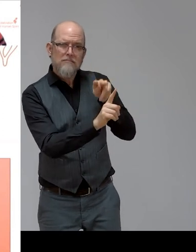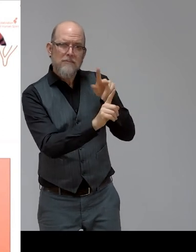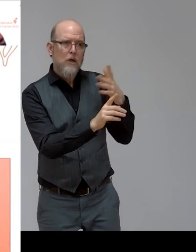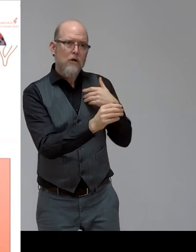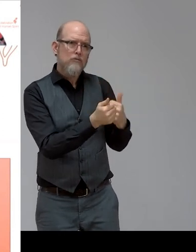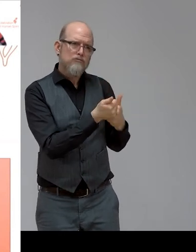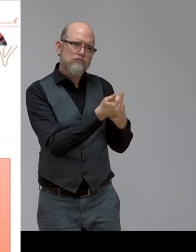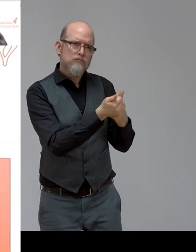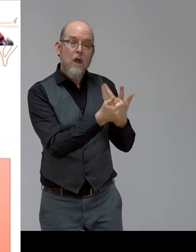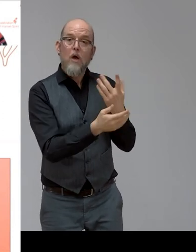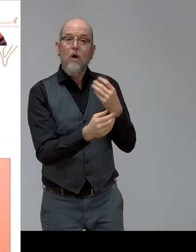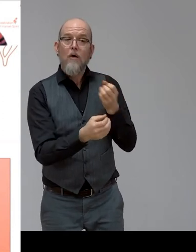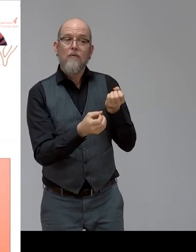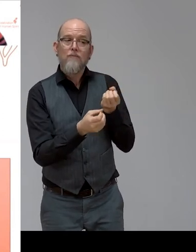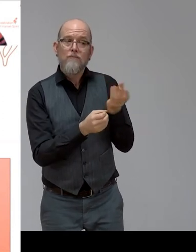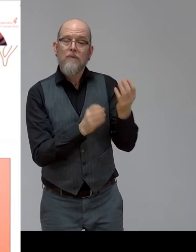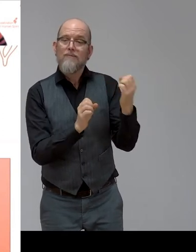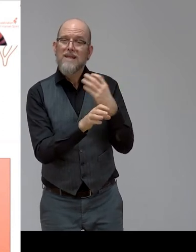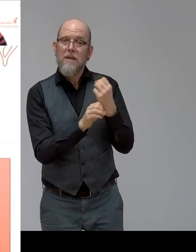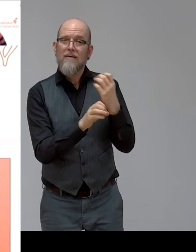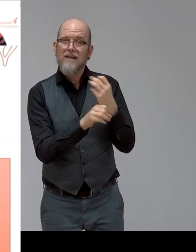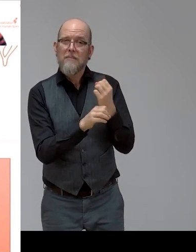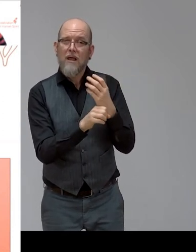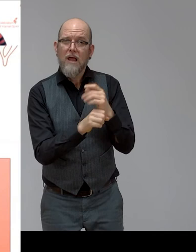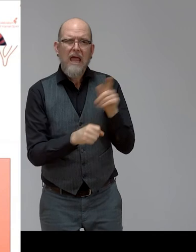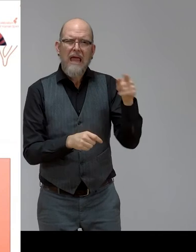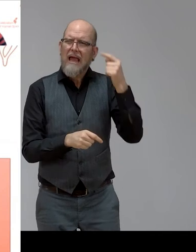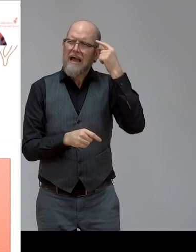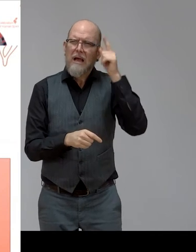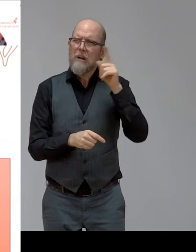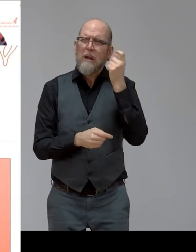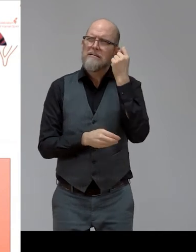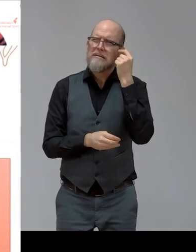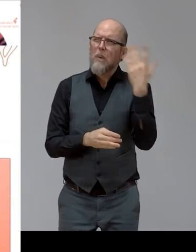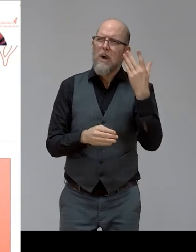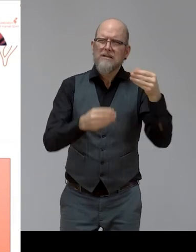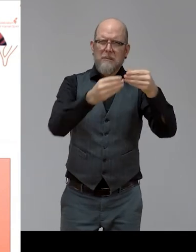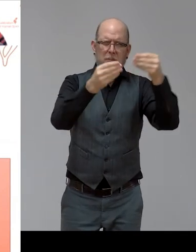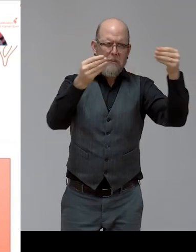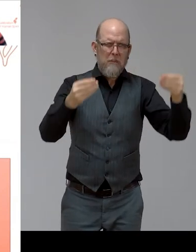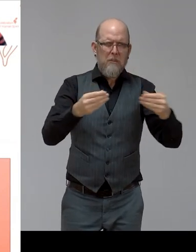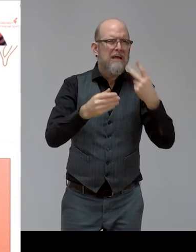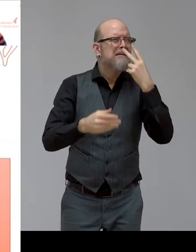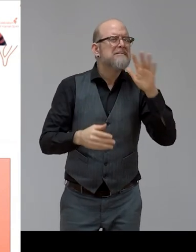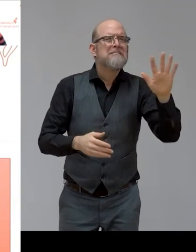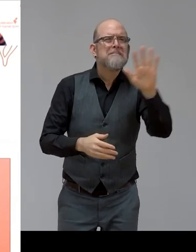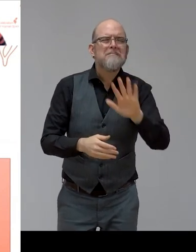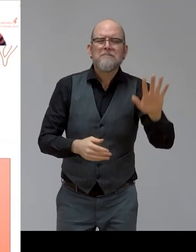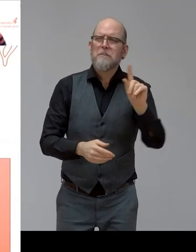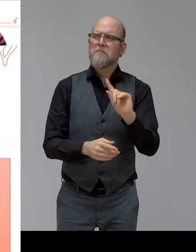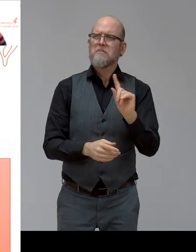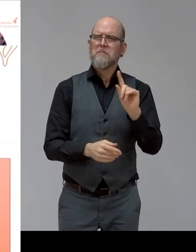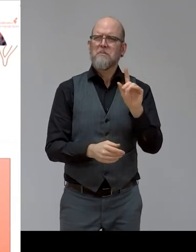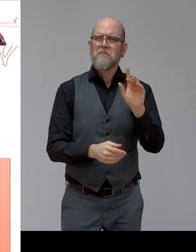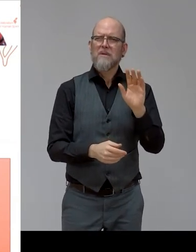also struggled to understand what was happening on the screen. For example, I remember he struggled to understand what is a cursor and how does it